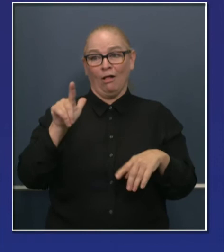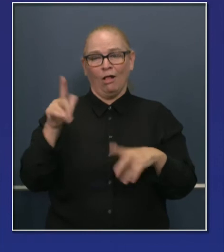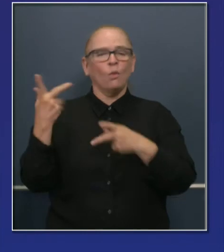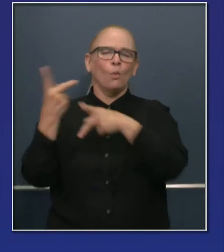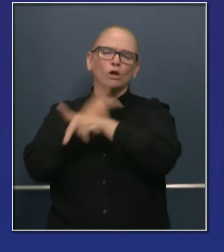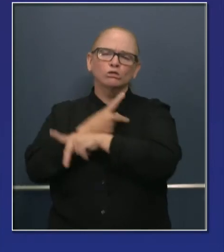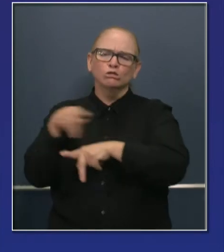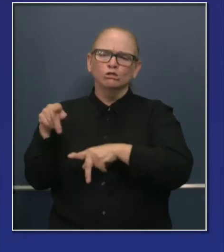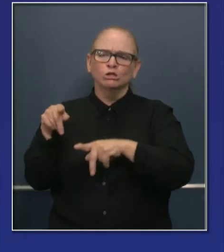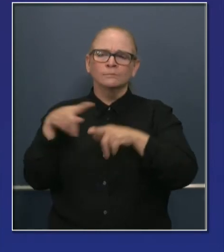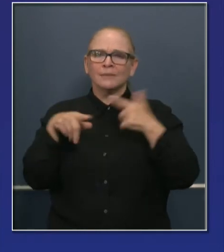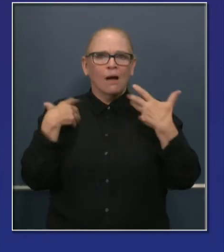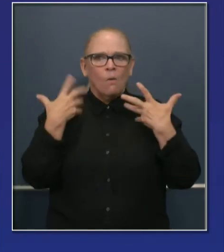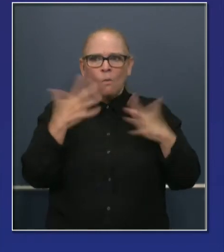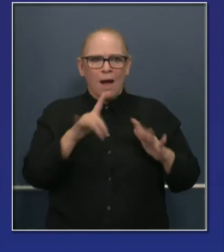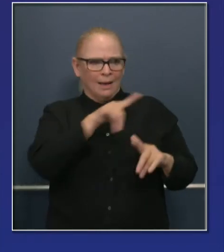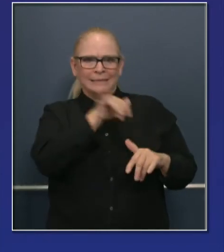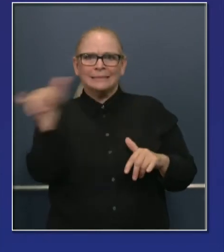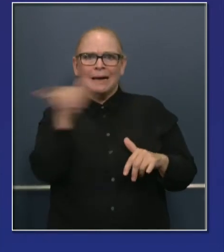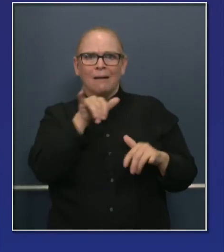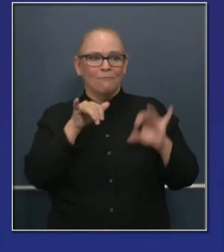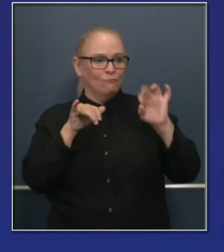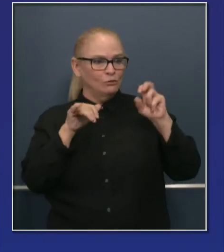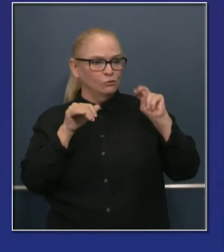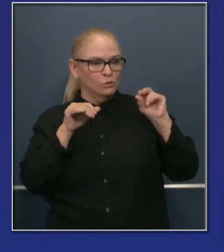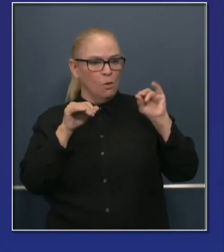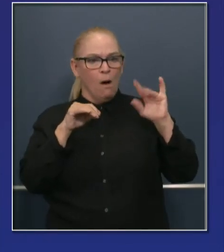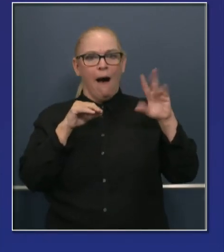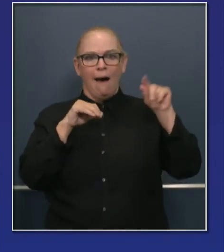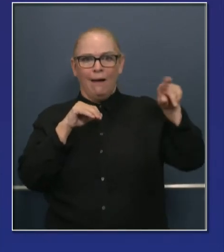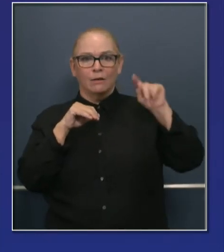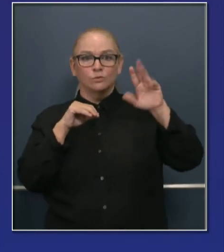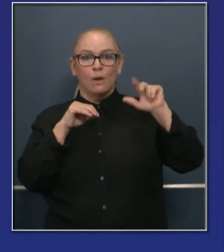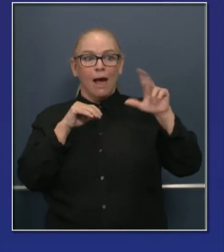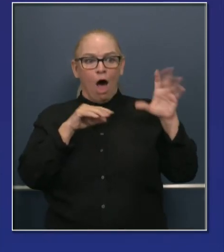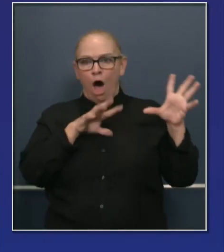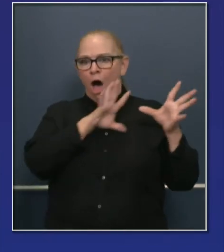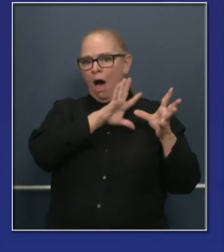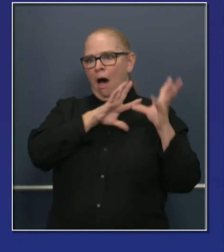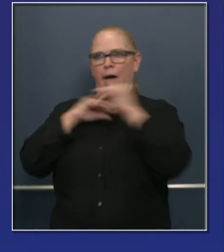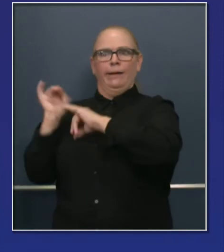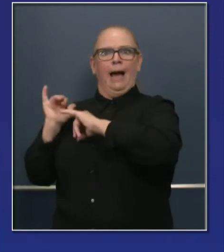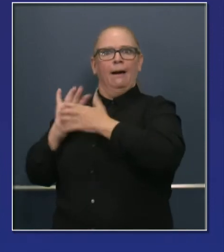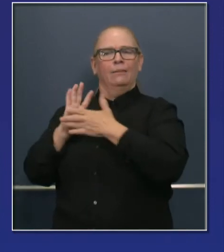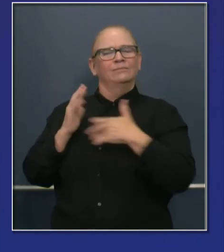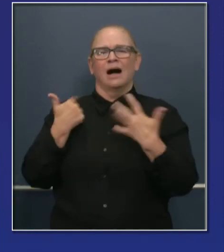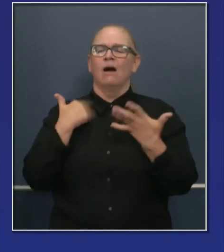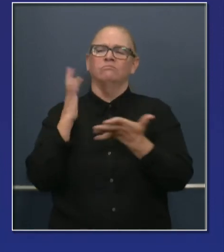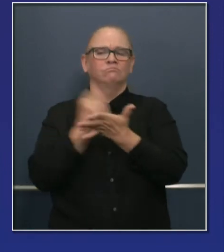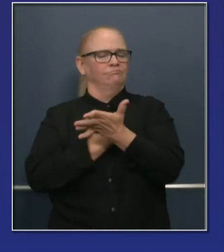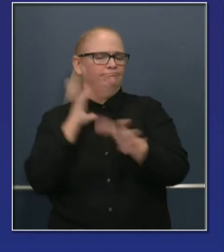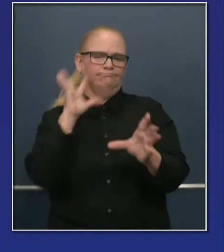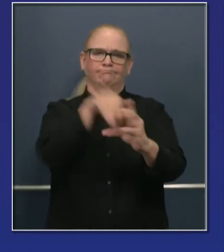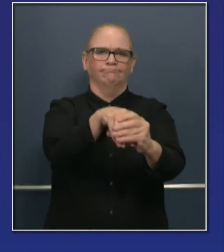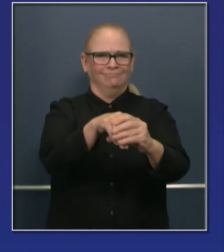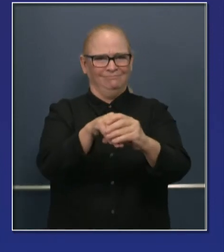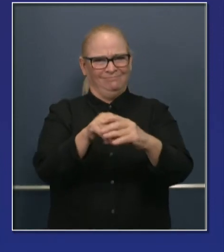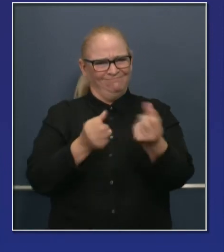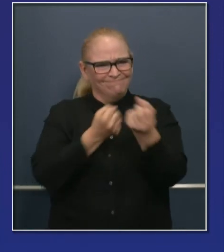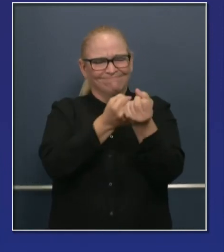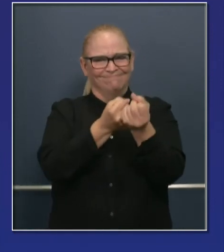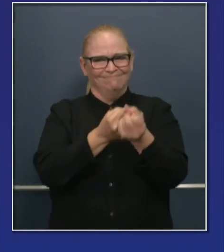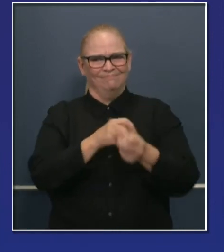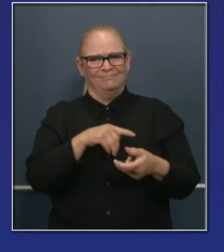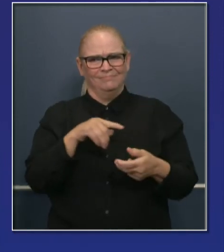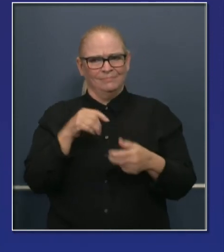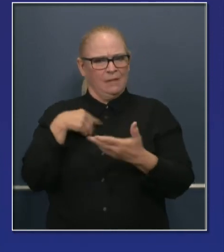to where Imperial went. And that's why we felt it was appropriate to intervene using the information, using